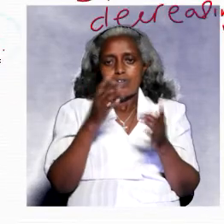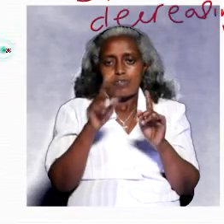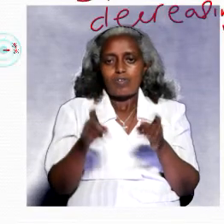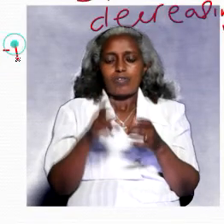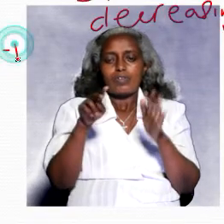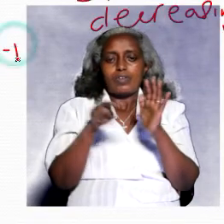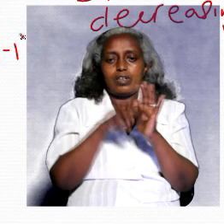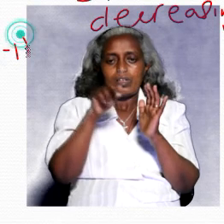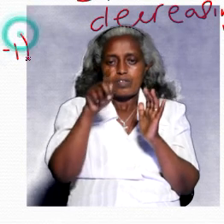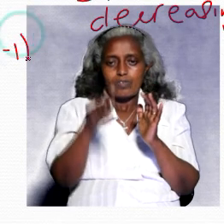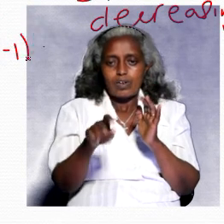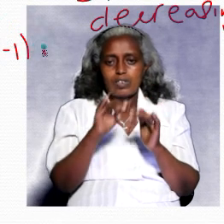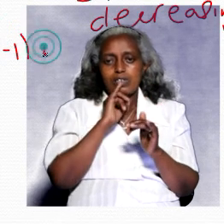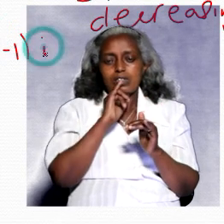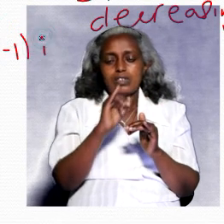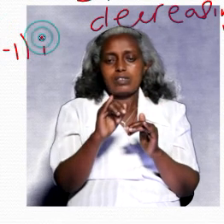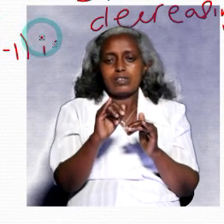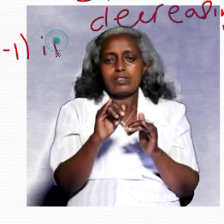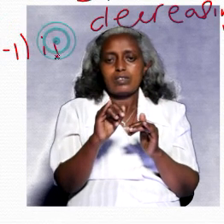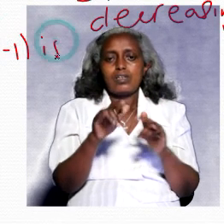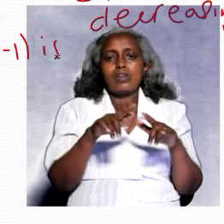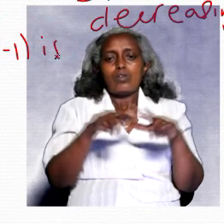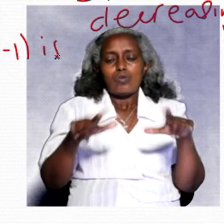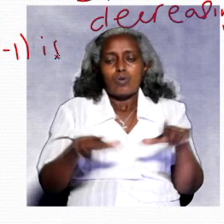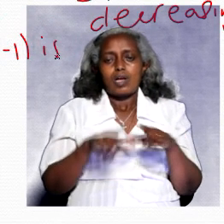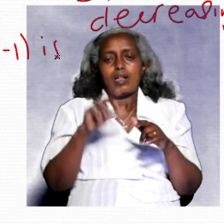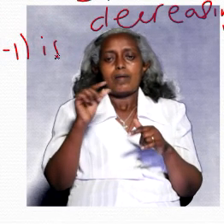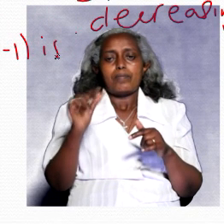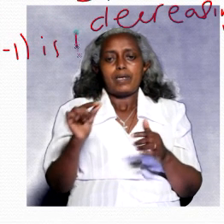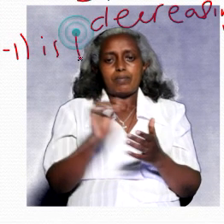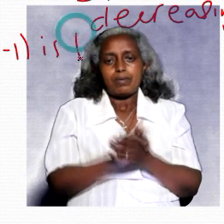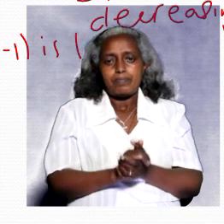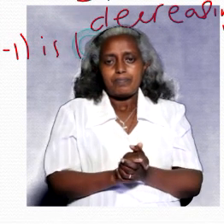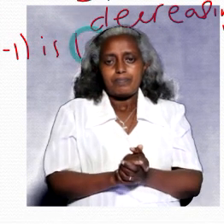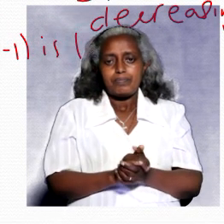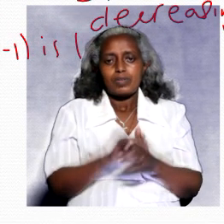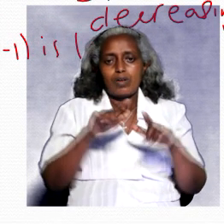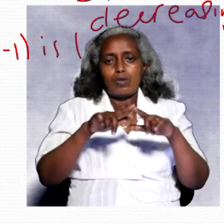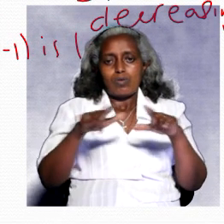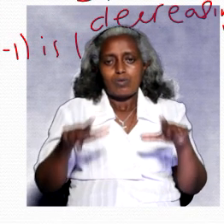f of negative 1 is it is local minimum.